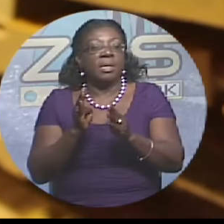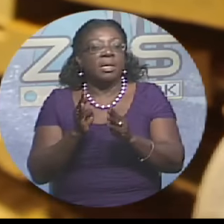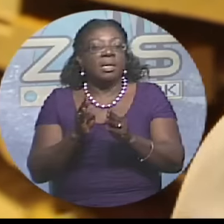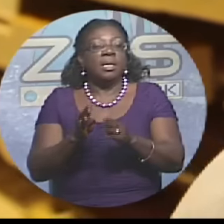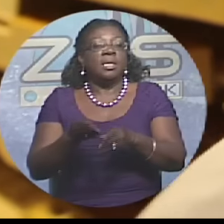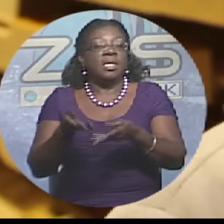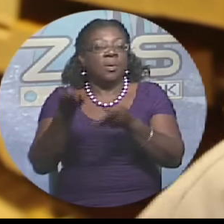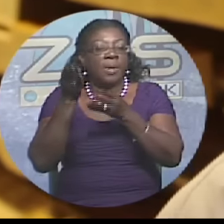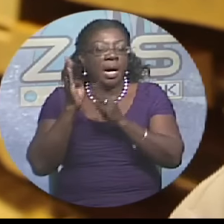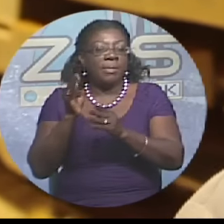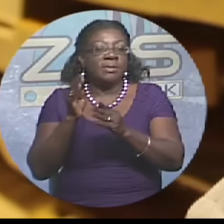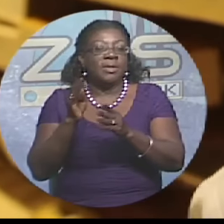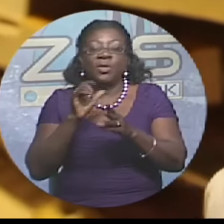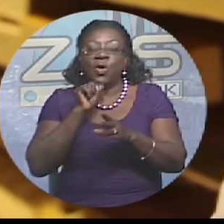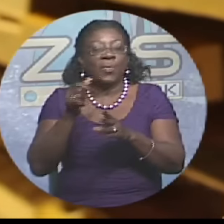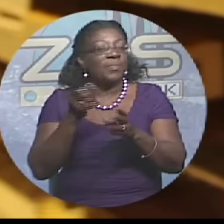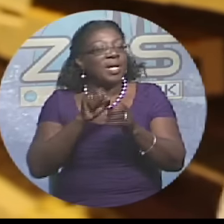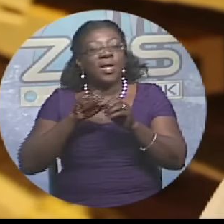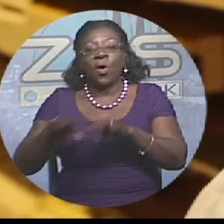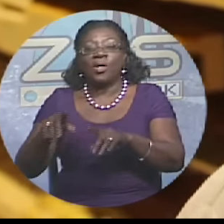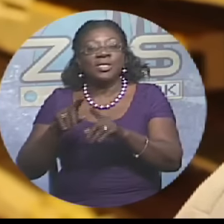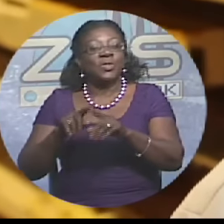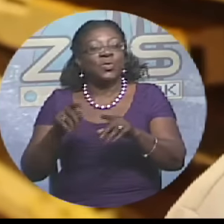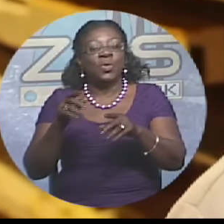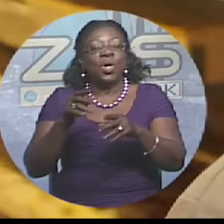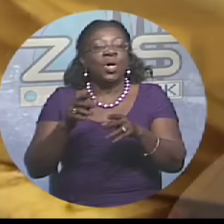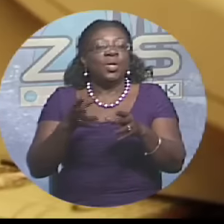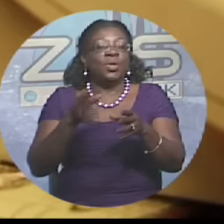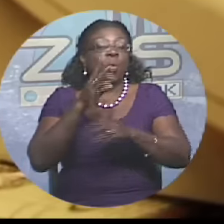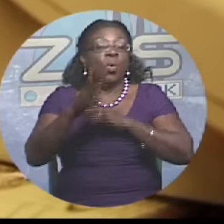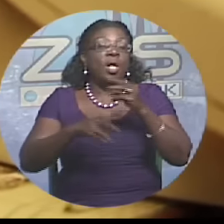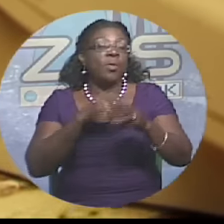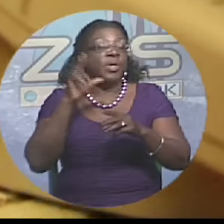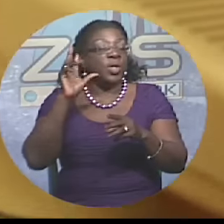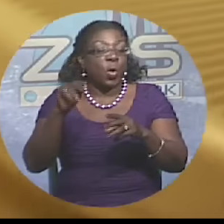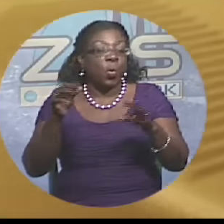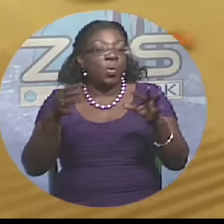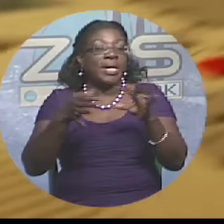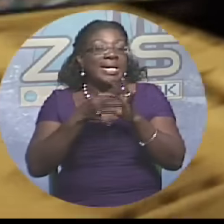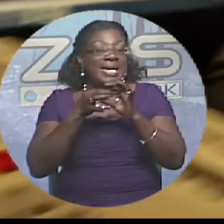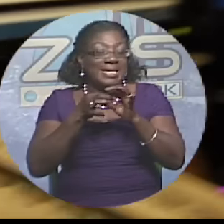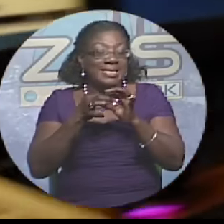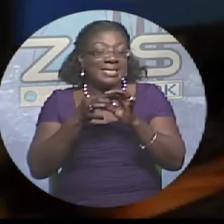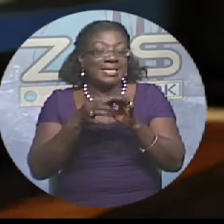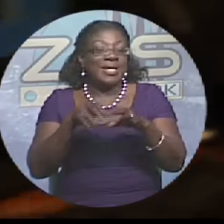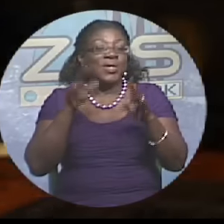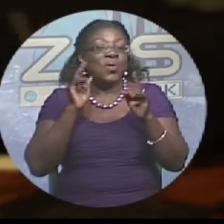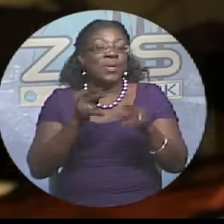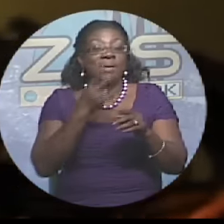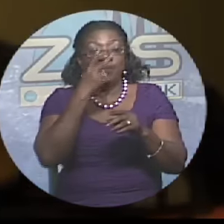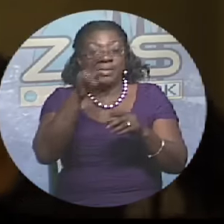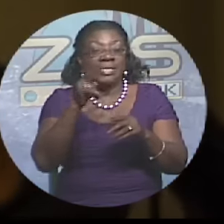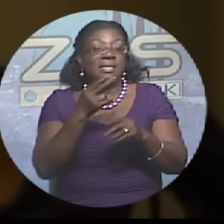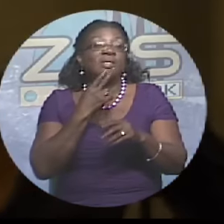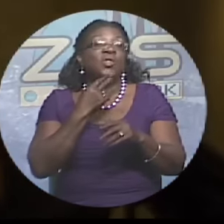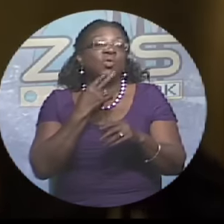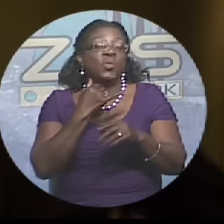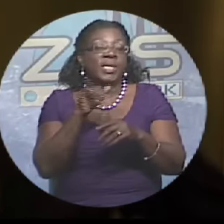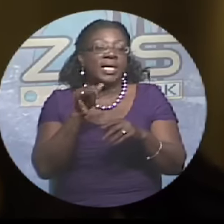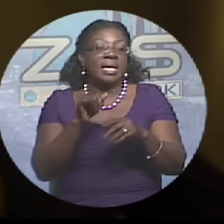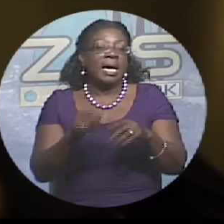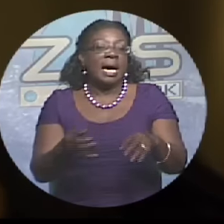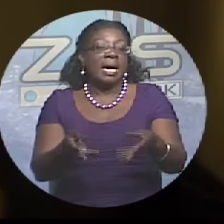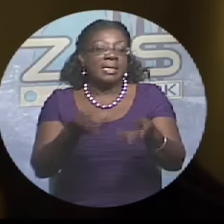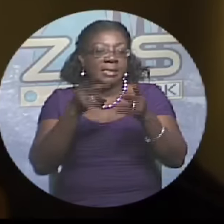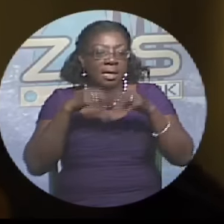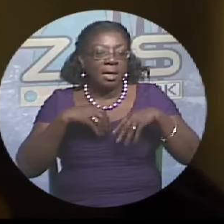be lost to the world because of our new system. You may see Sweeting as a committed staffer. That he is, but